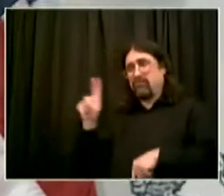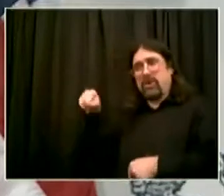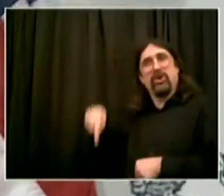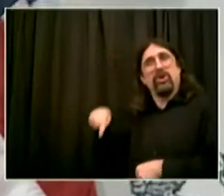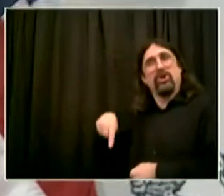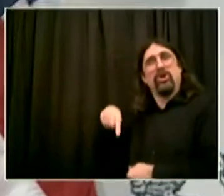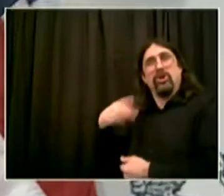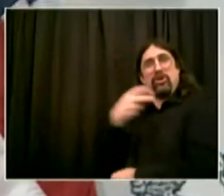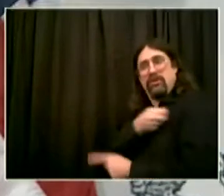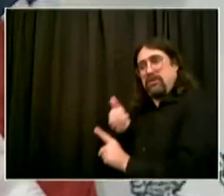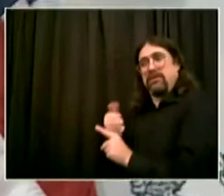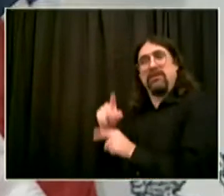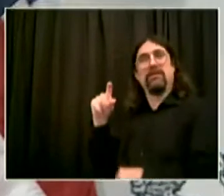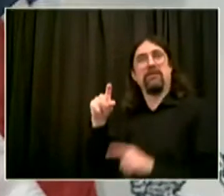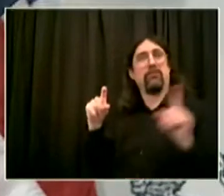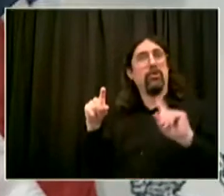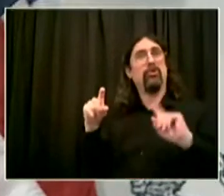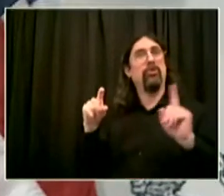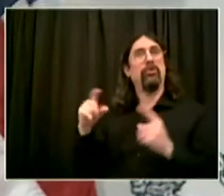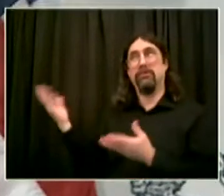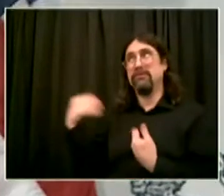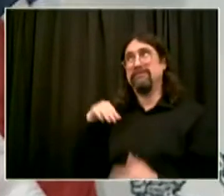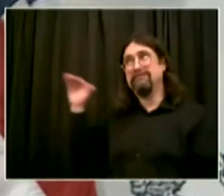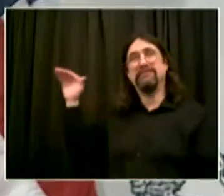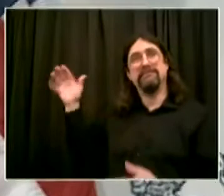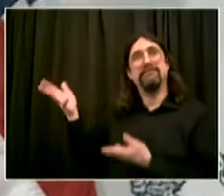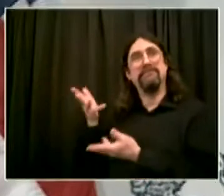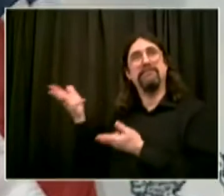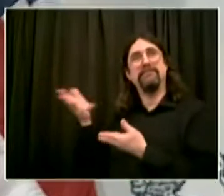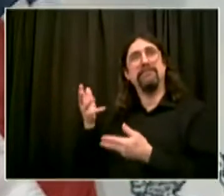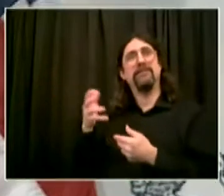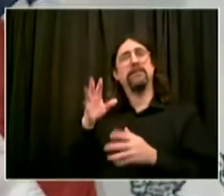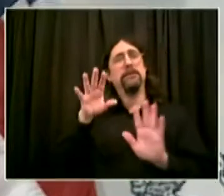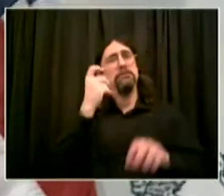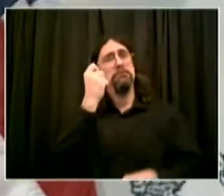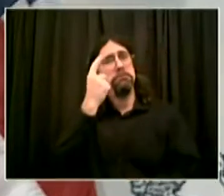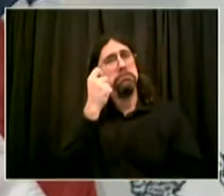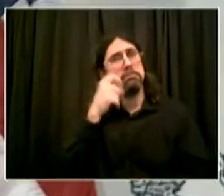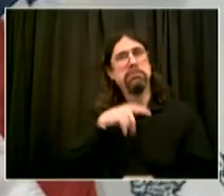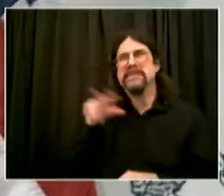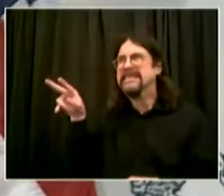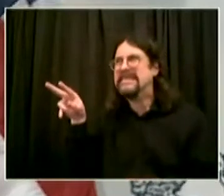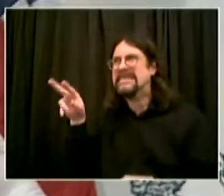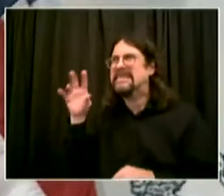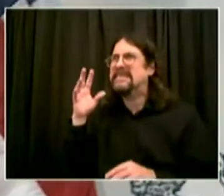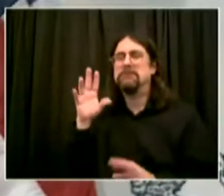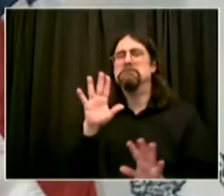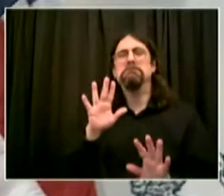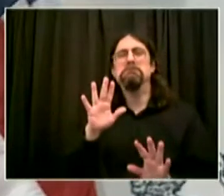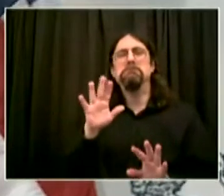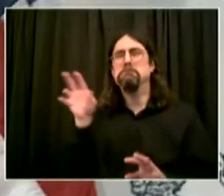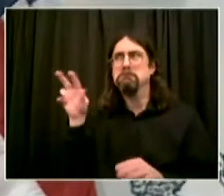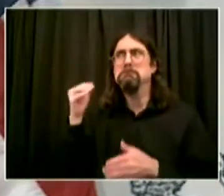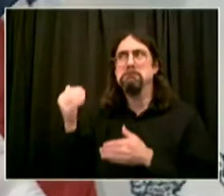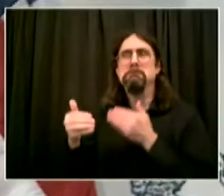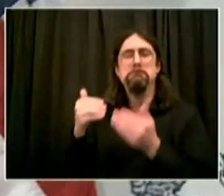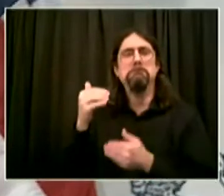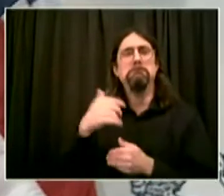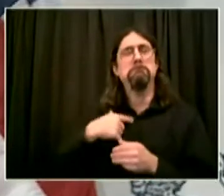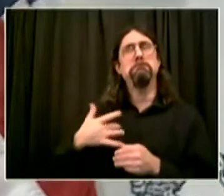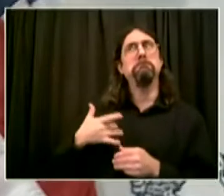pushing that we do even more creative things. I've talked about freeing up second doses that aren't going to be used for a while. I've talked